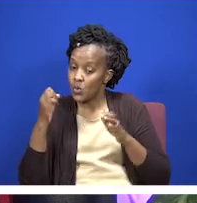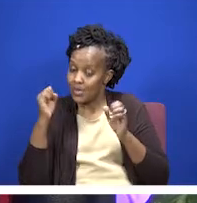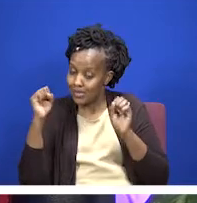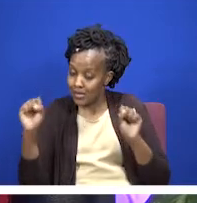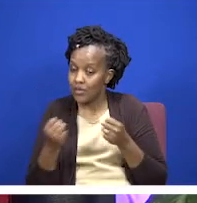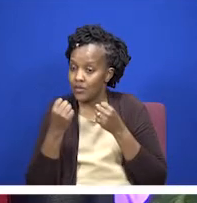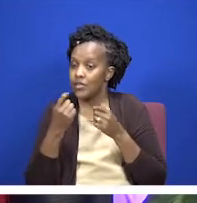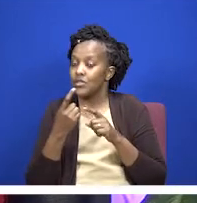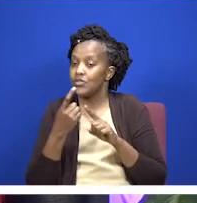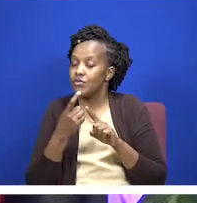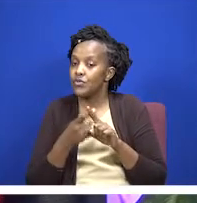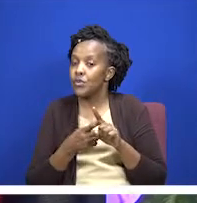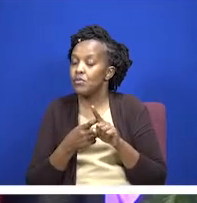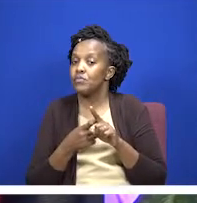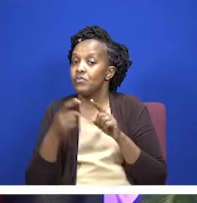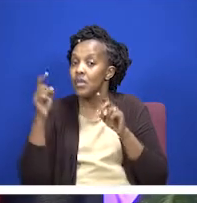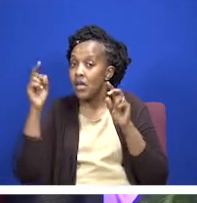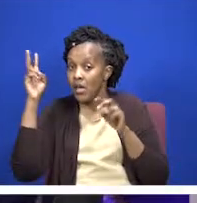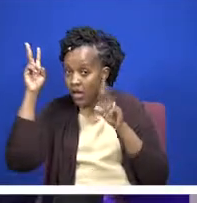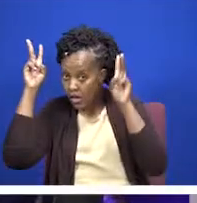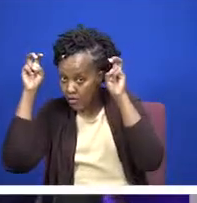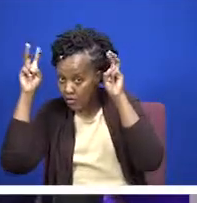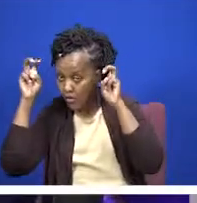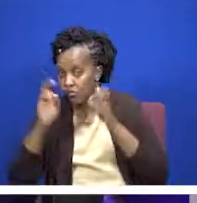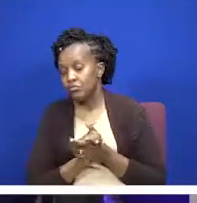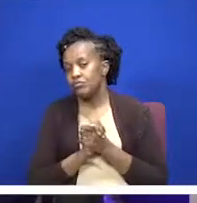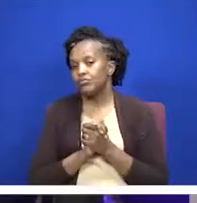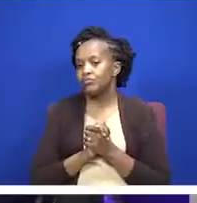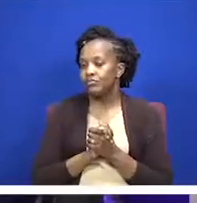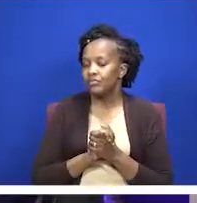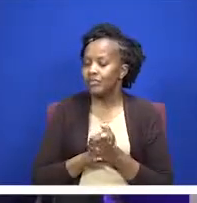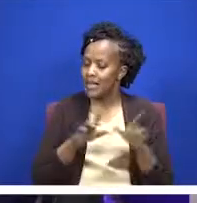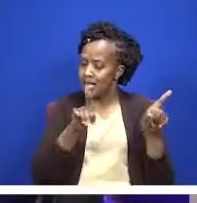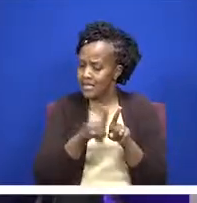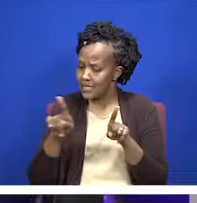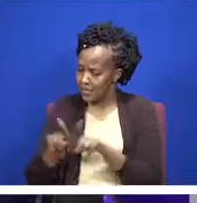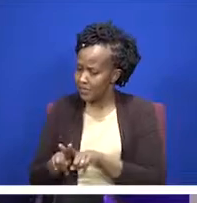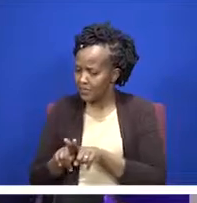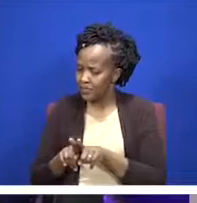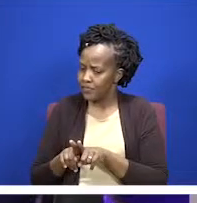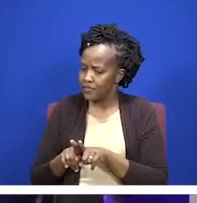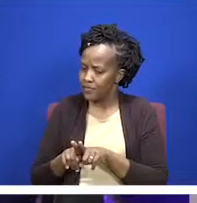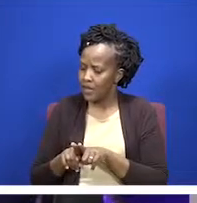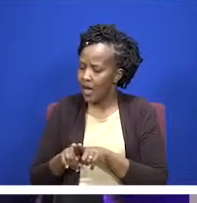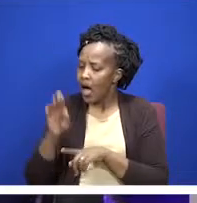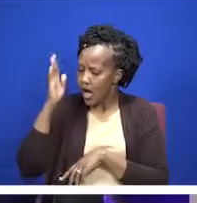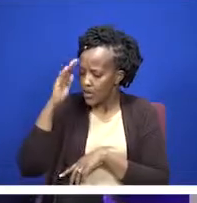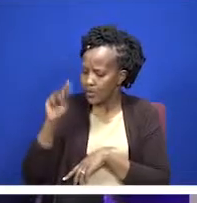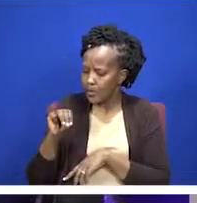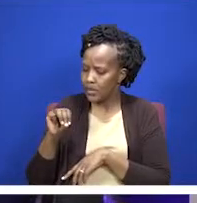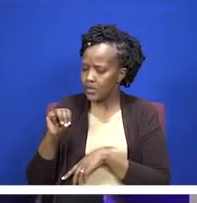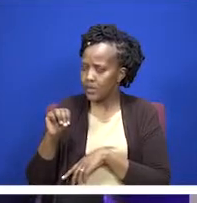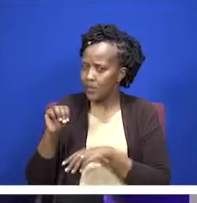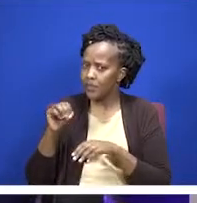being servants to evil masters. Thank you. He's a deliverer. I can also describe him as a covenant keeper because